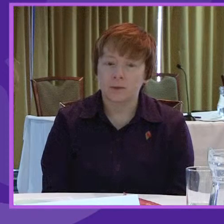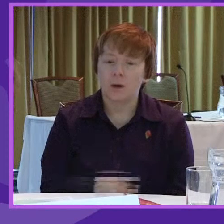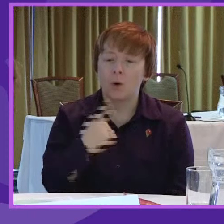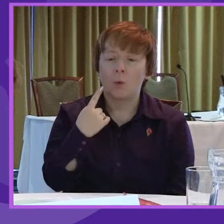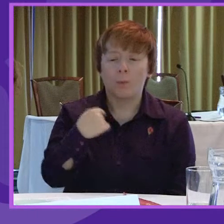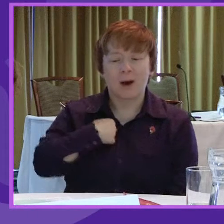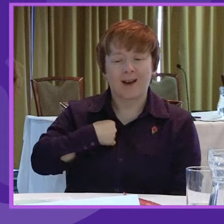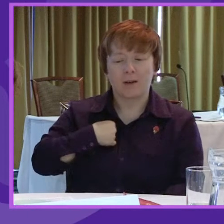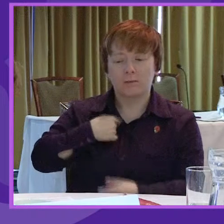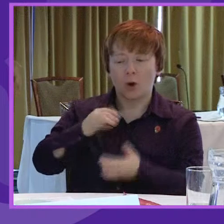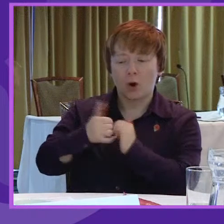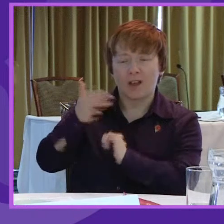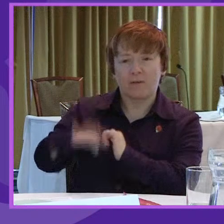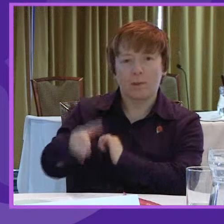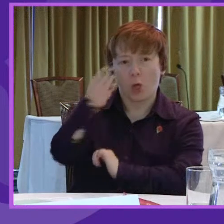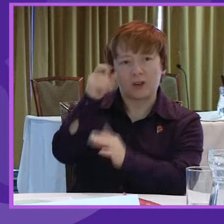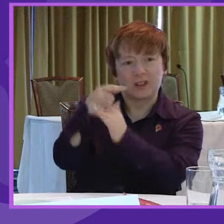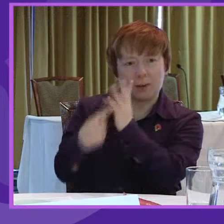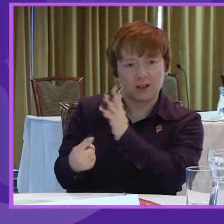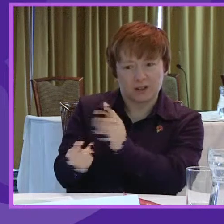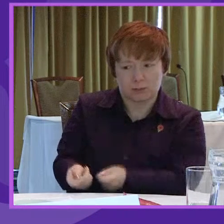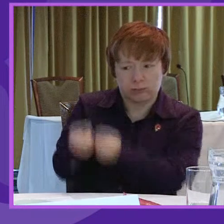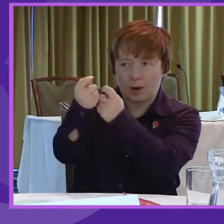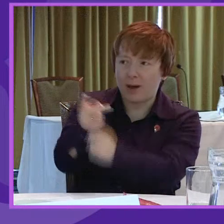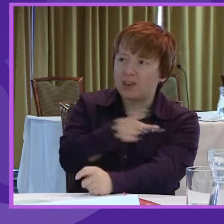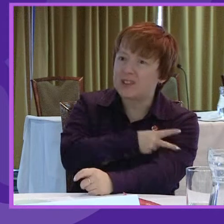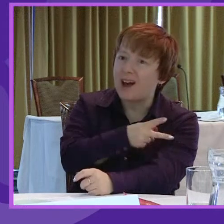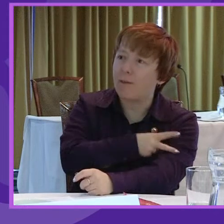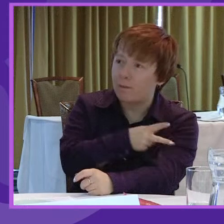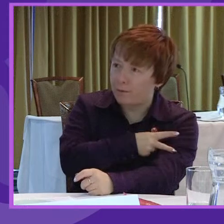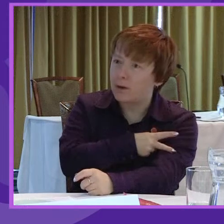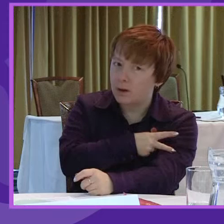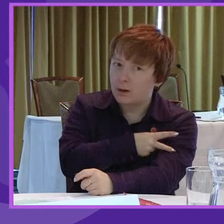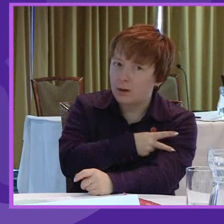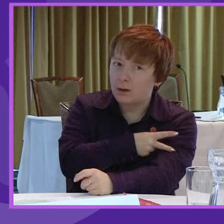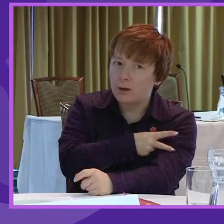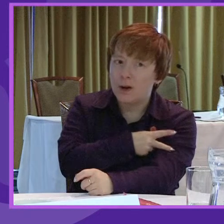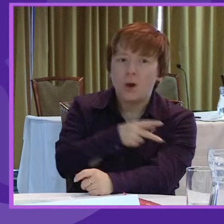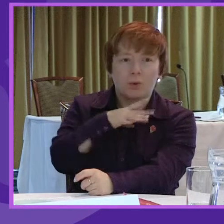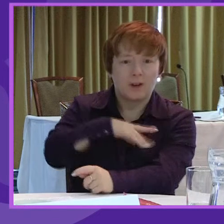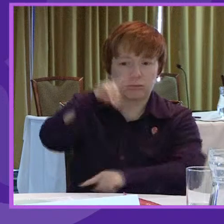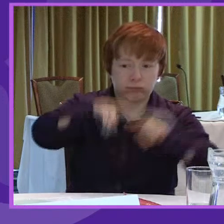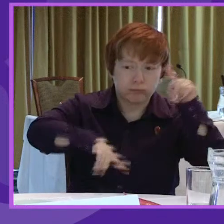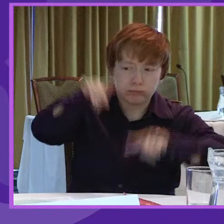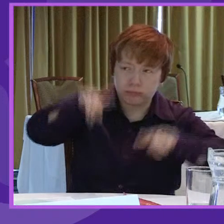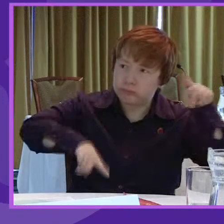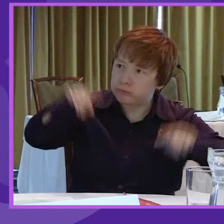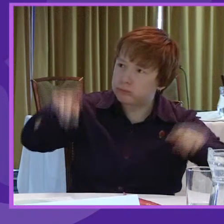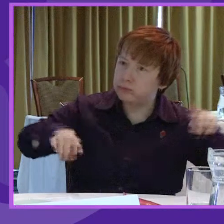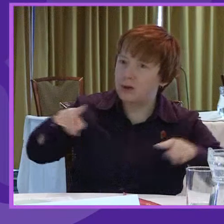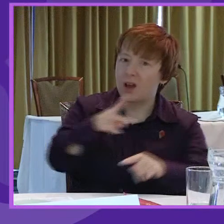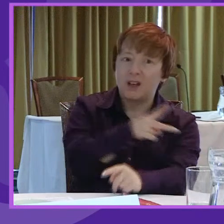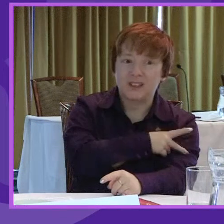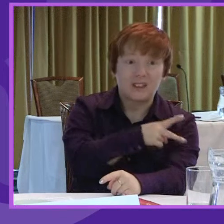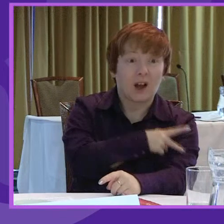One of my LD colleagues was keen to raise the point about staffing and recognising that a range of staff and therefore bandings would need to